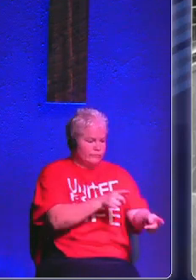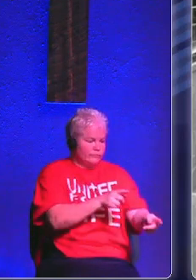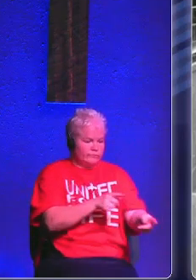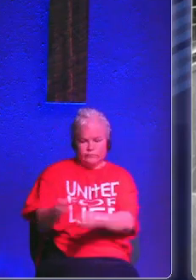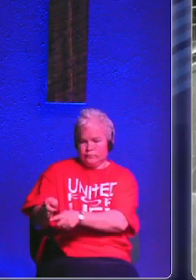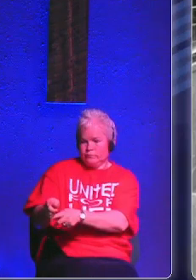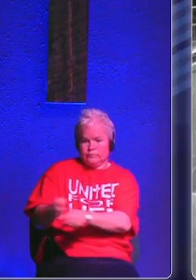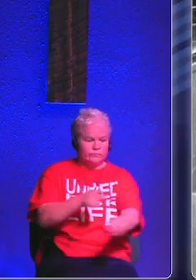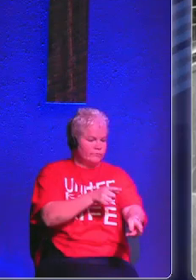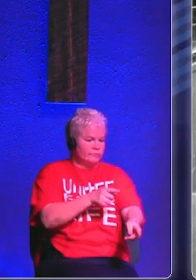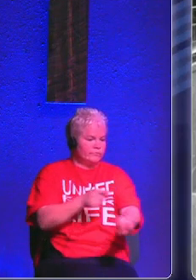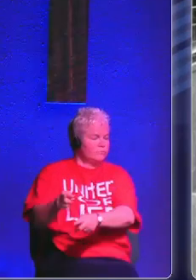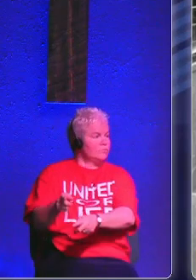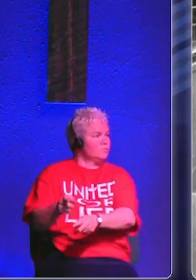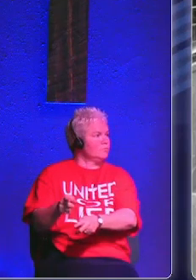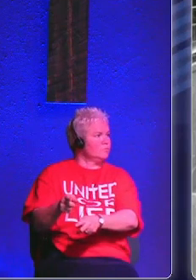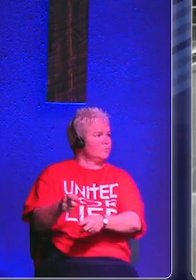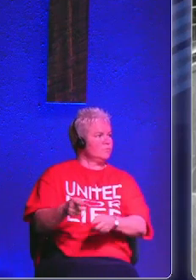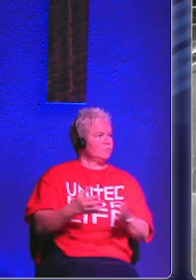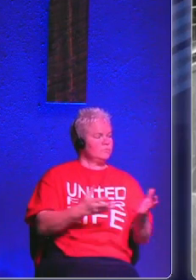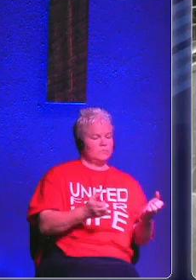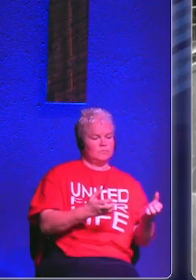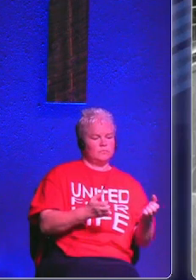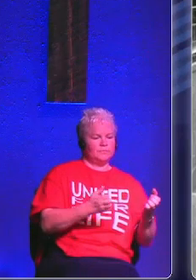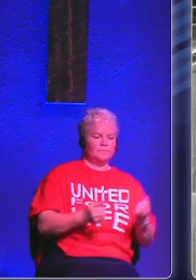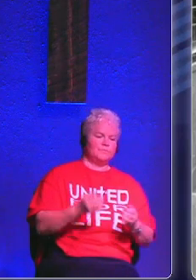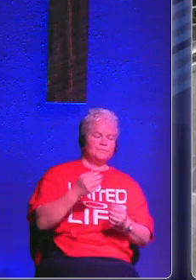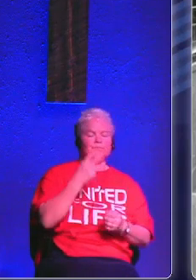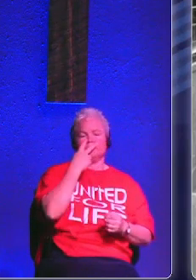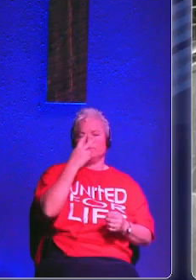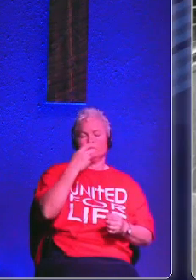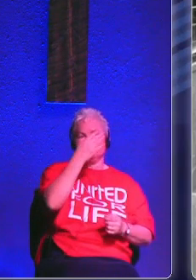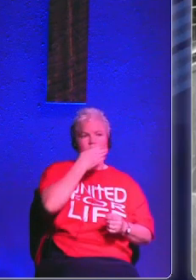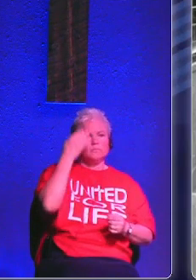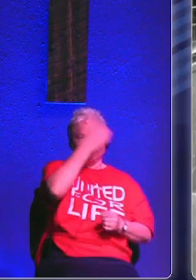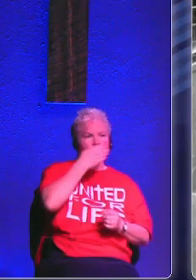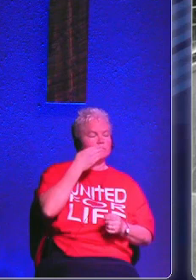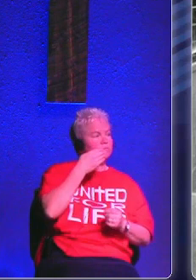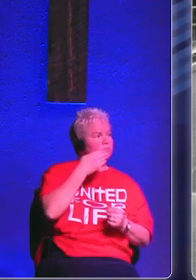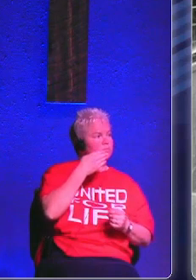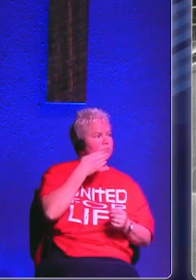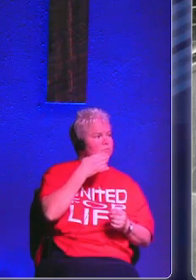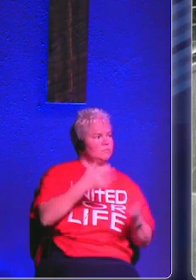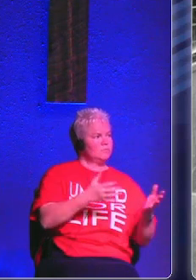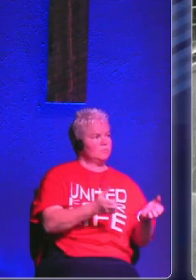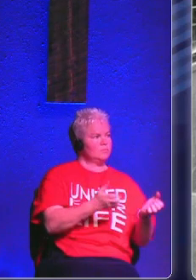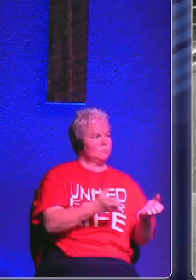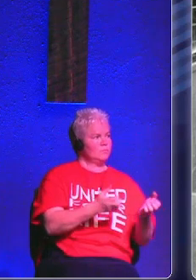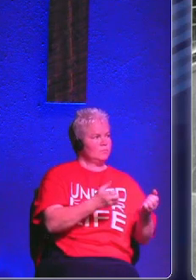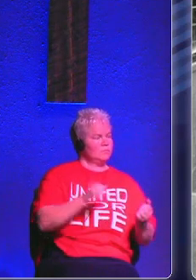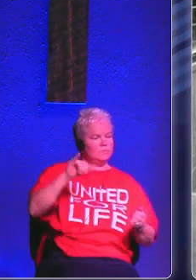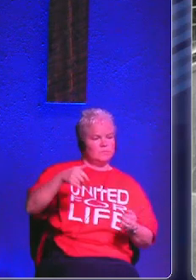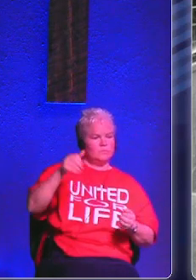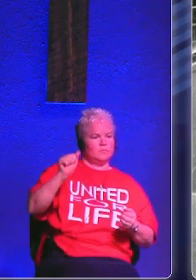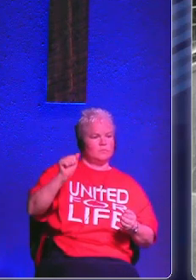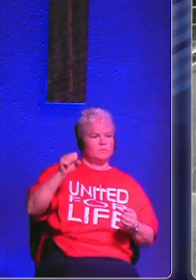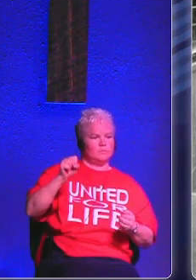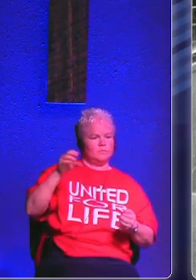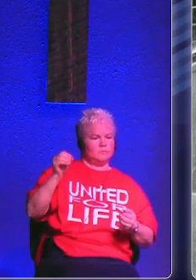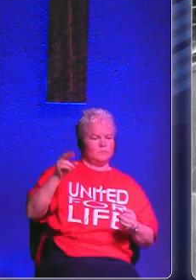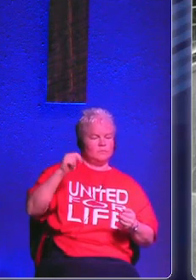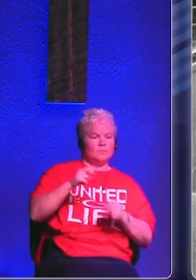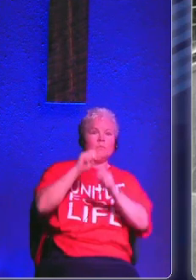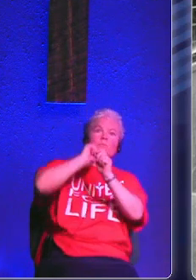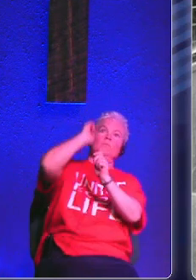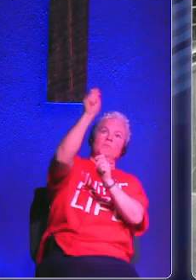is it doing that? Because it wants to look pretty? No. Because it wants to give Jason a great river